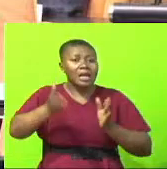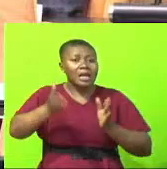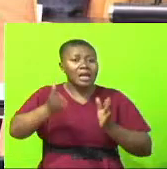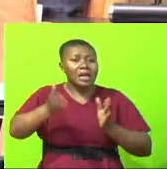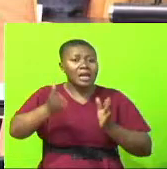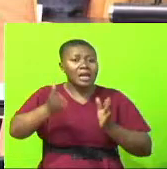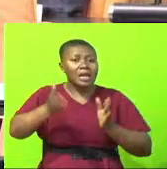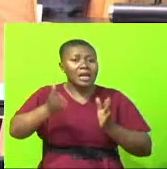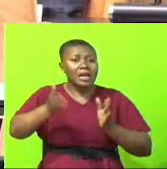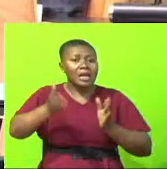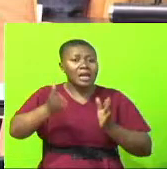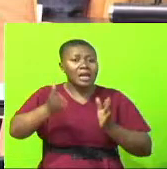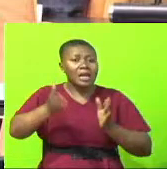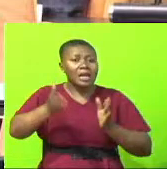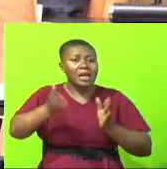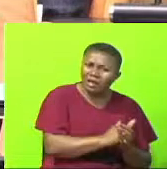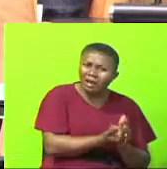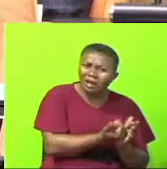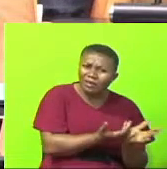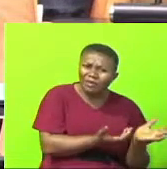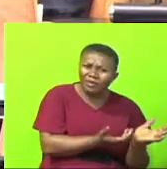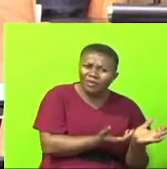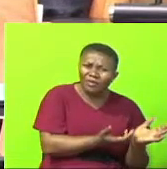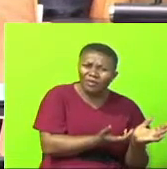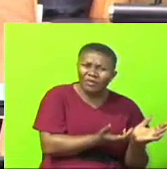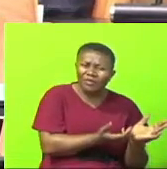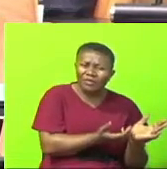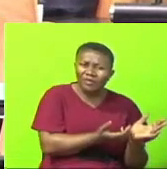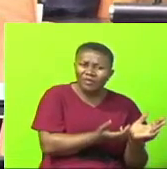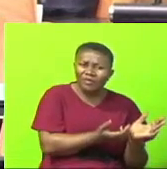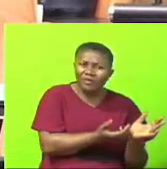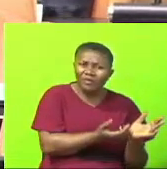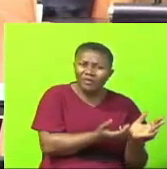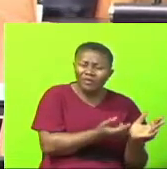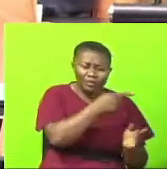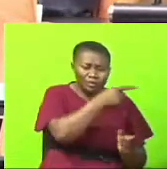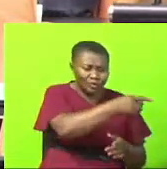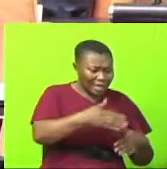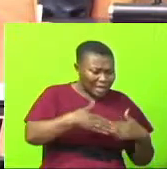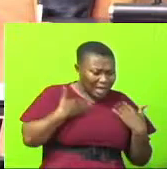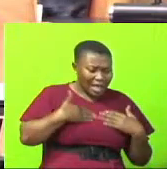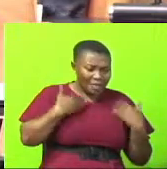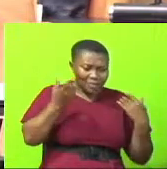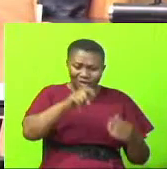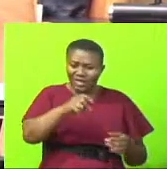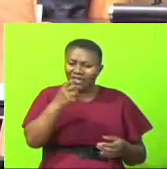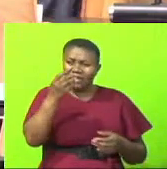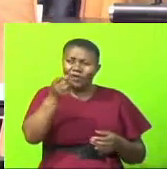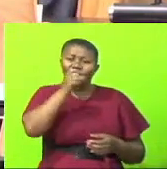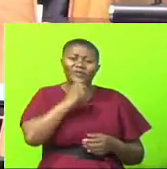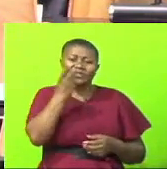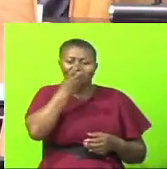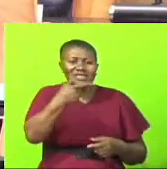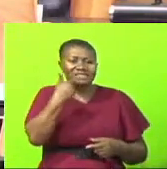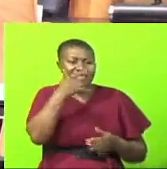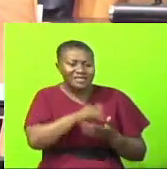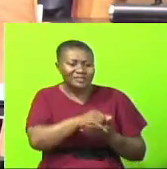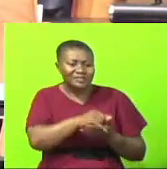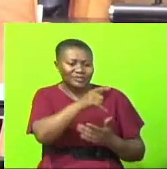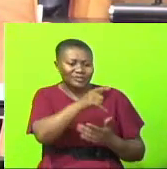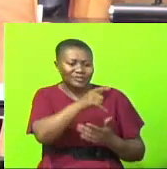we? You who were hailing the ruling in 2020 are now those who are